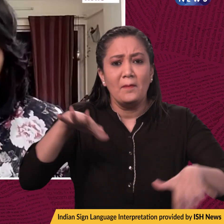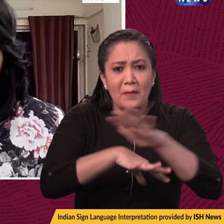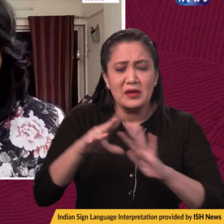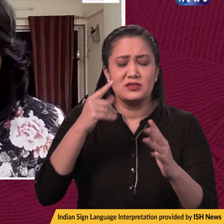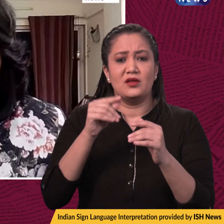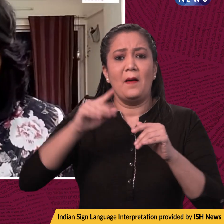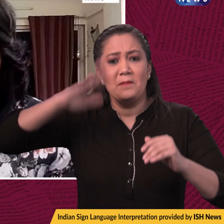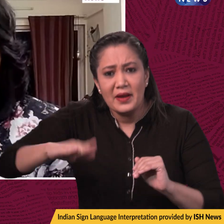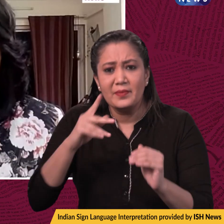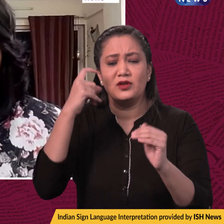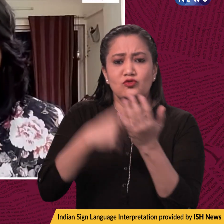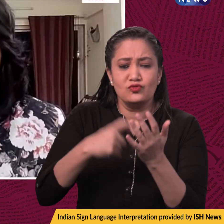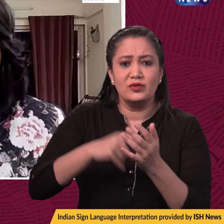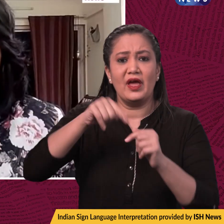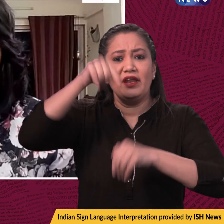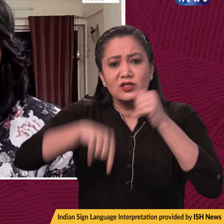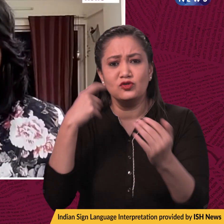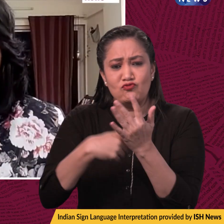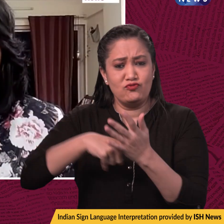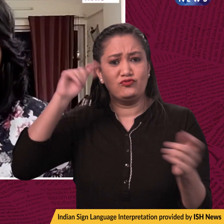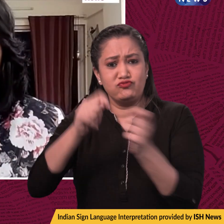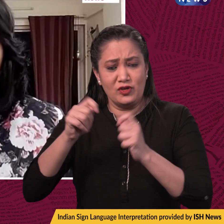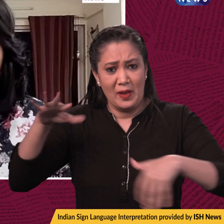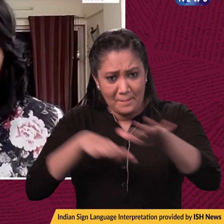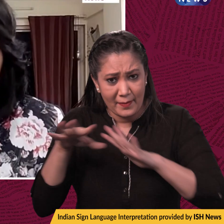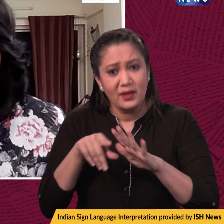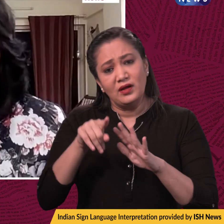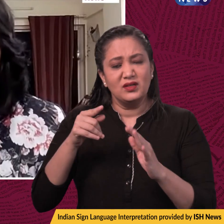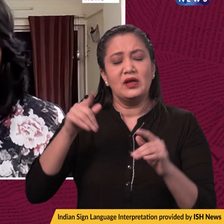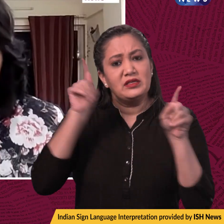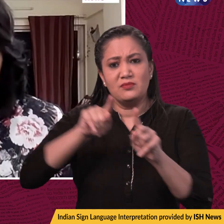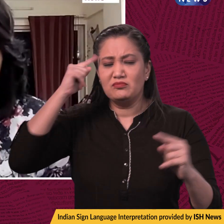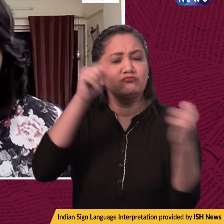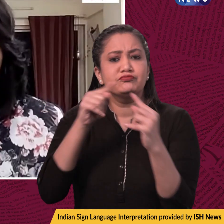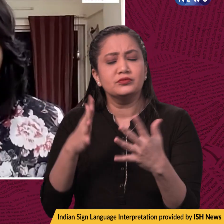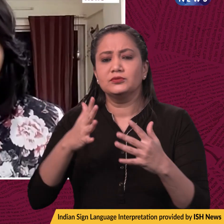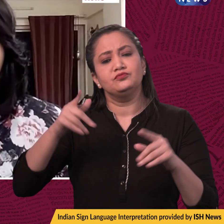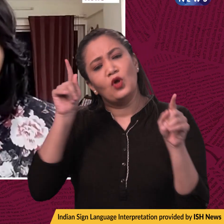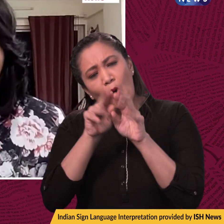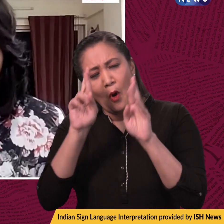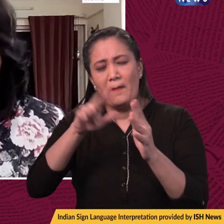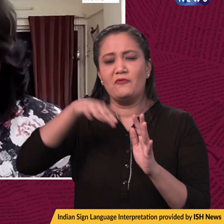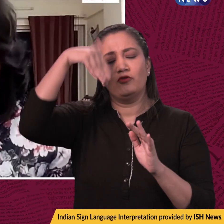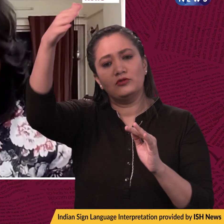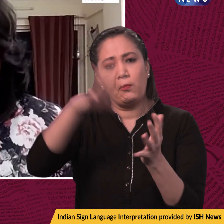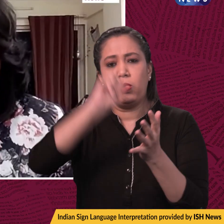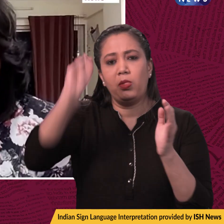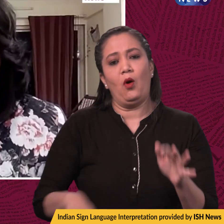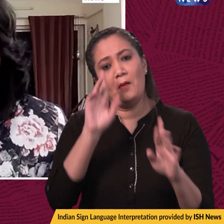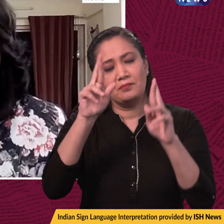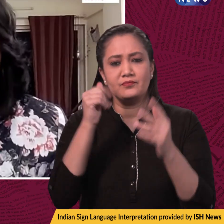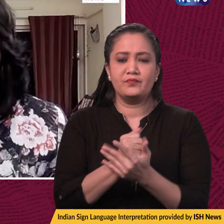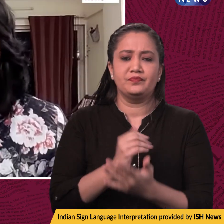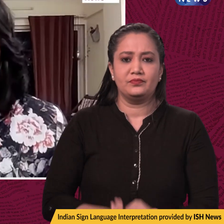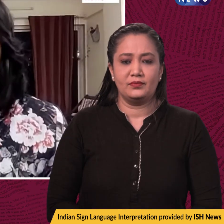a mockery of Parliament and bulldozing Election Laws Bill 2021. Hope this bill too will be repealed soon, end